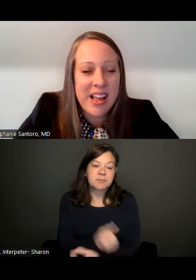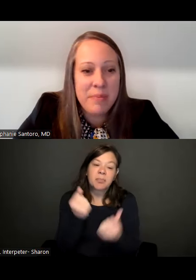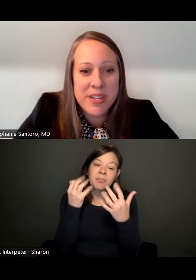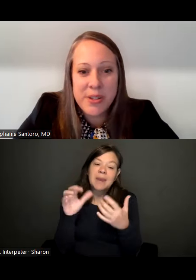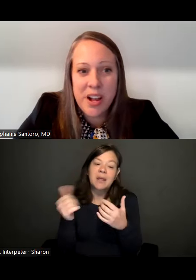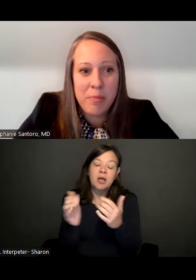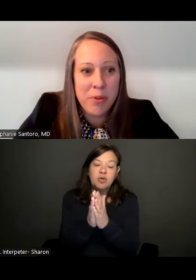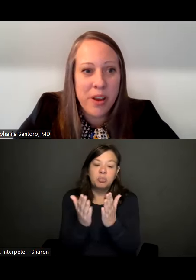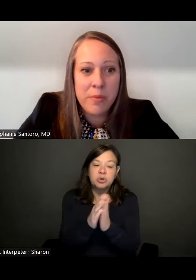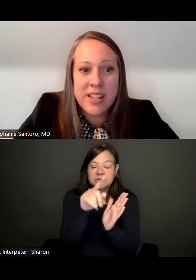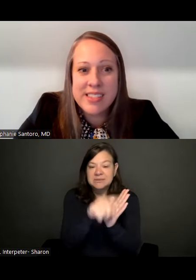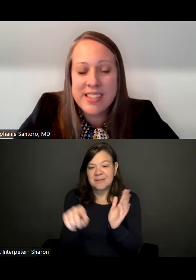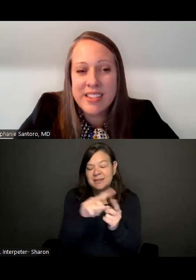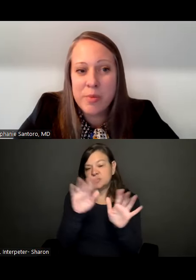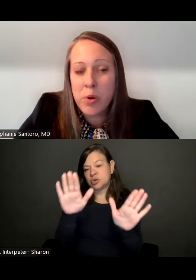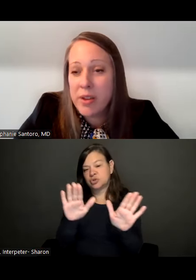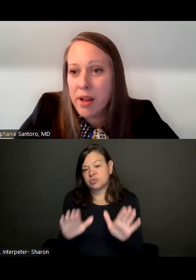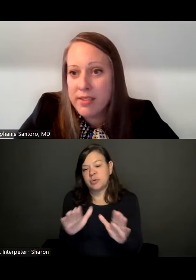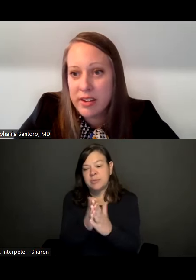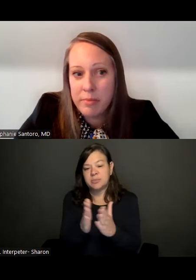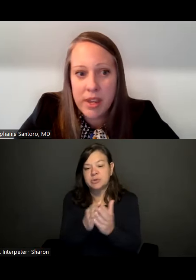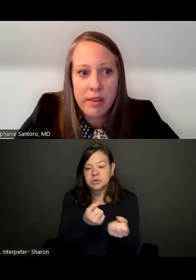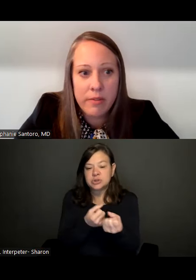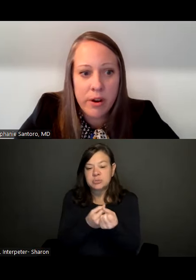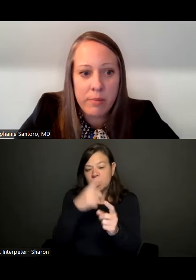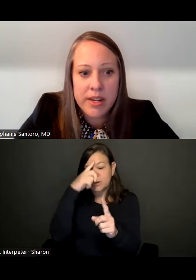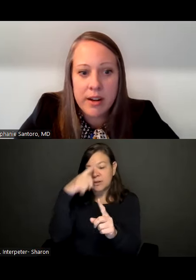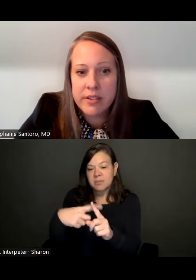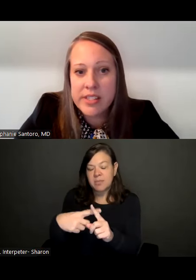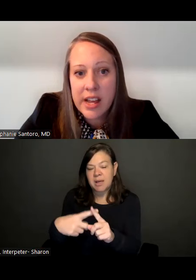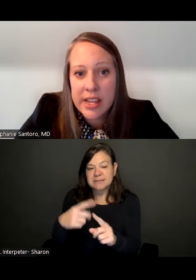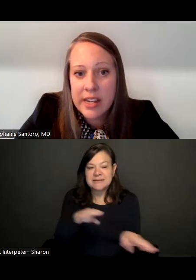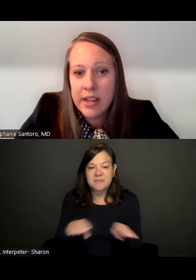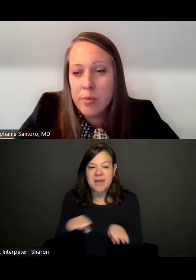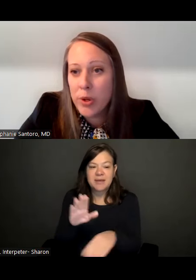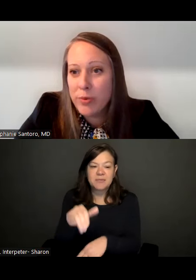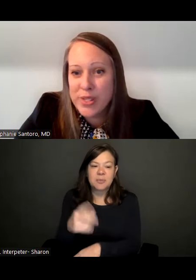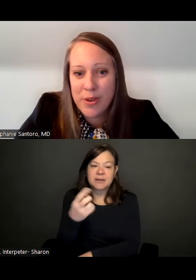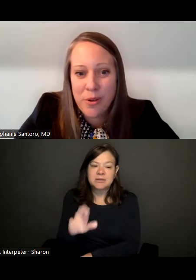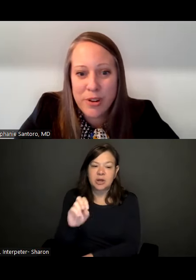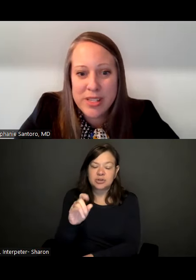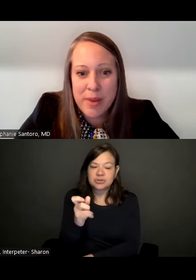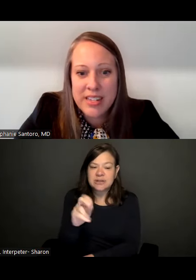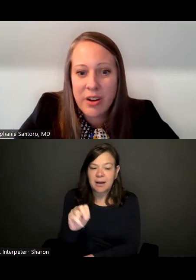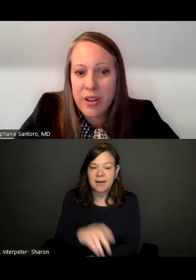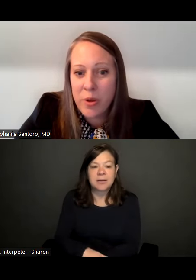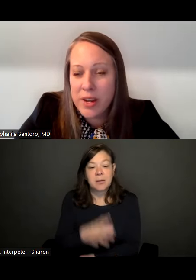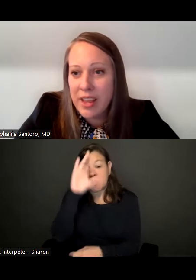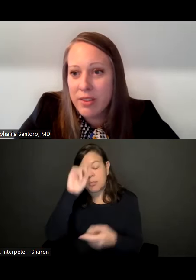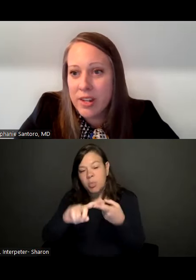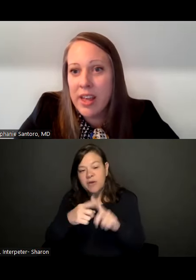books. These are a couple great ones: Supporting Positive Behavior by Dr. Stein, Boyfriends and Girlfriends by